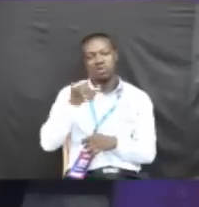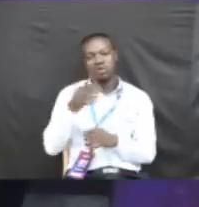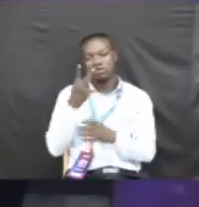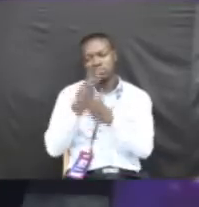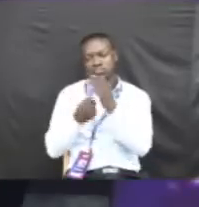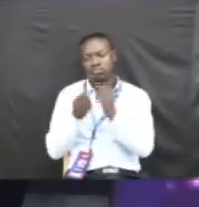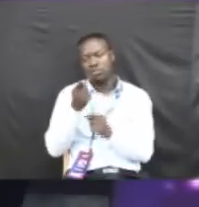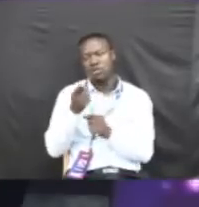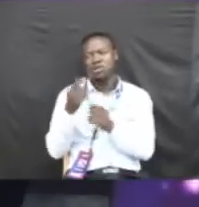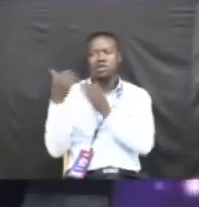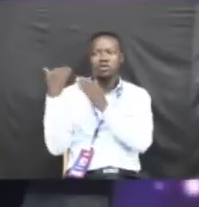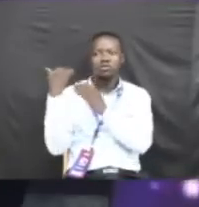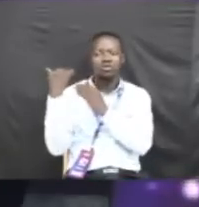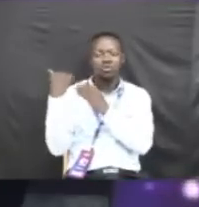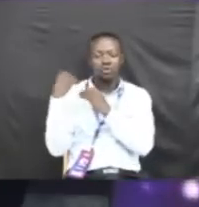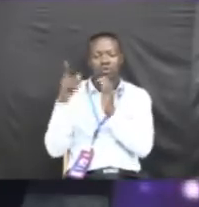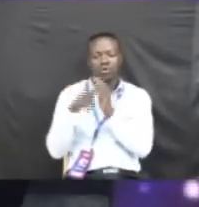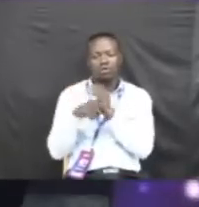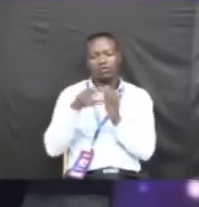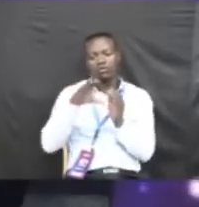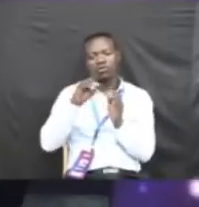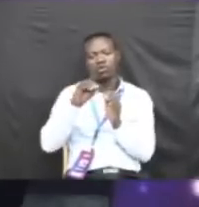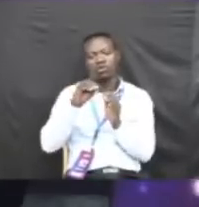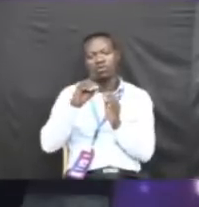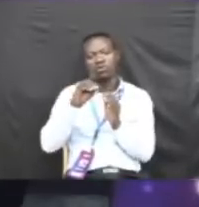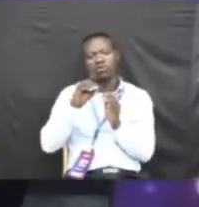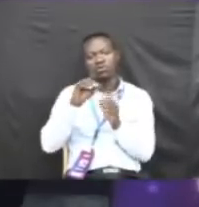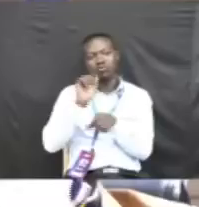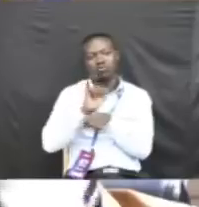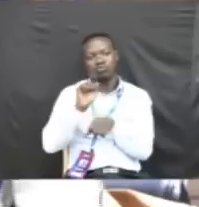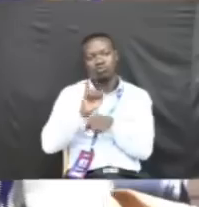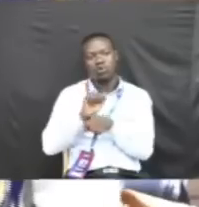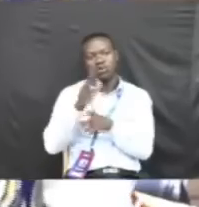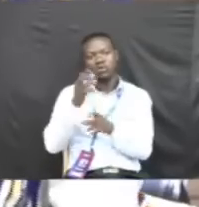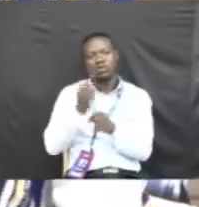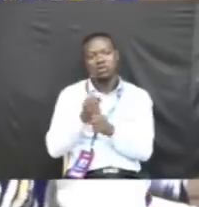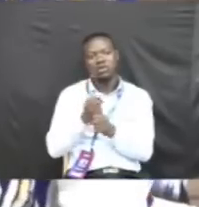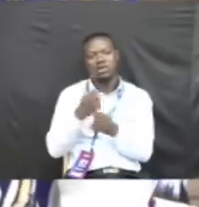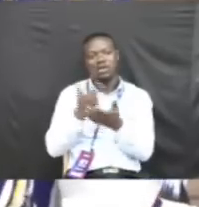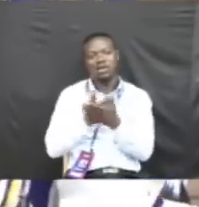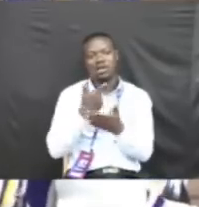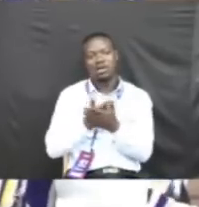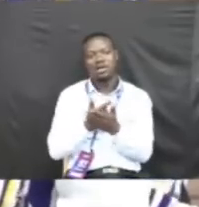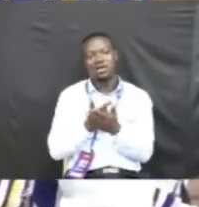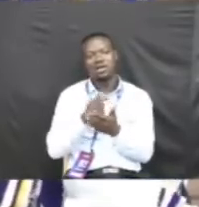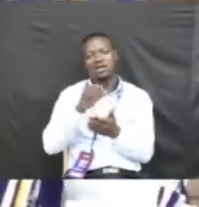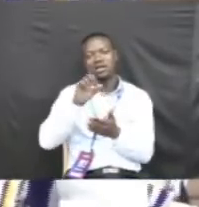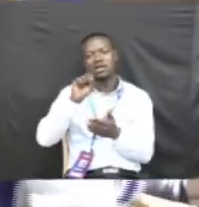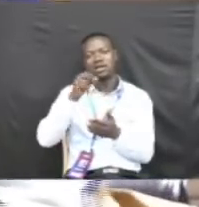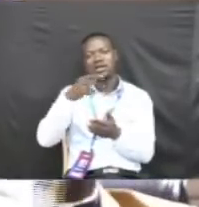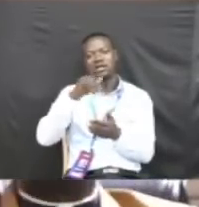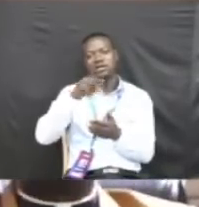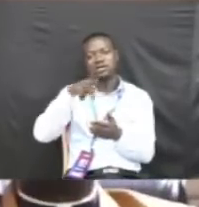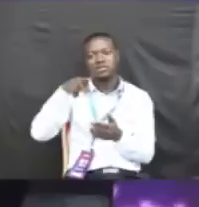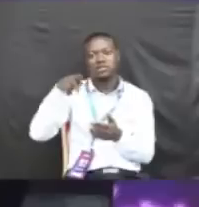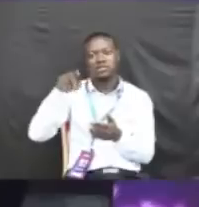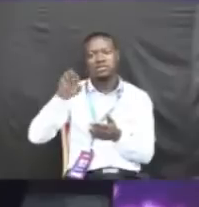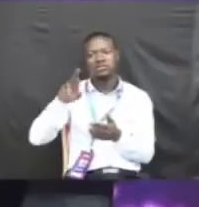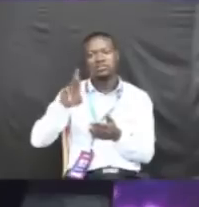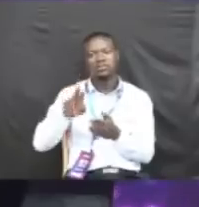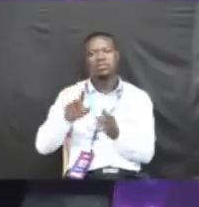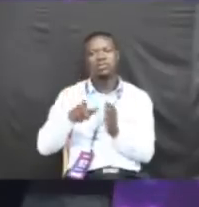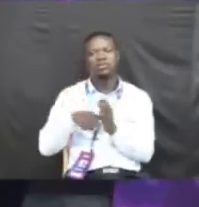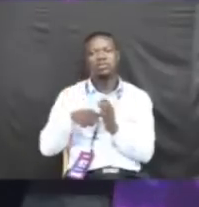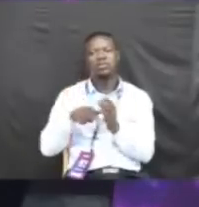limit Ghana company receive a Ghana shippers special award for contributing to the economy in the areas of